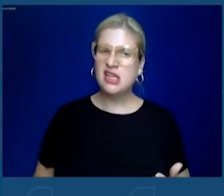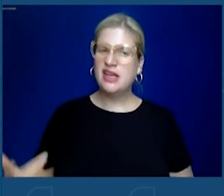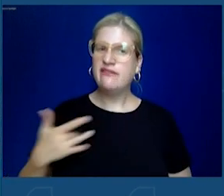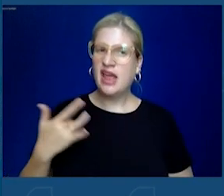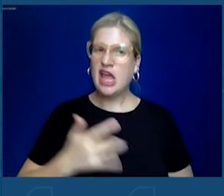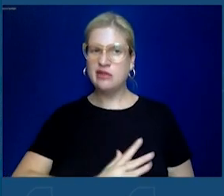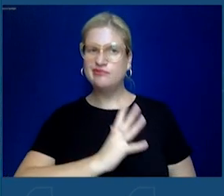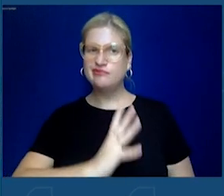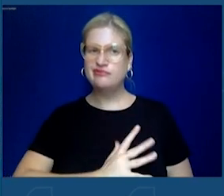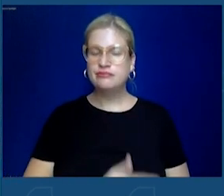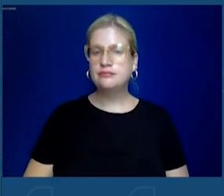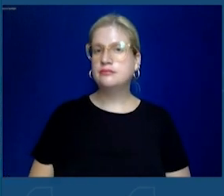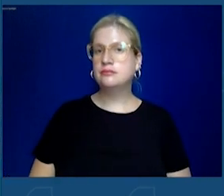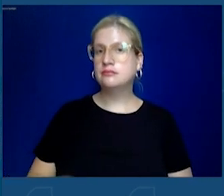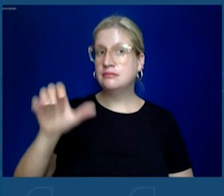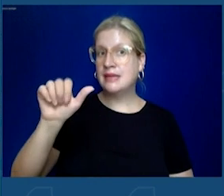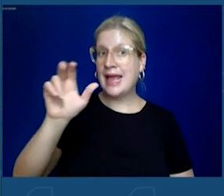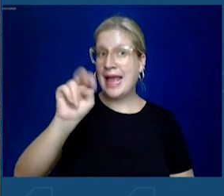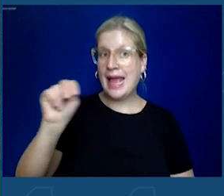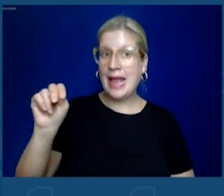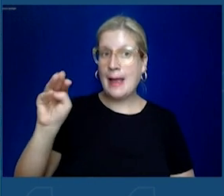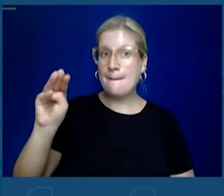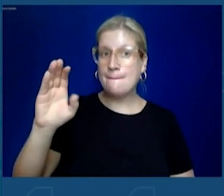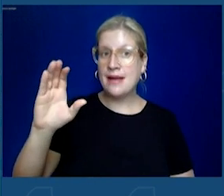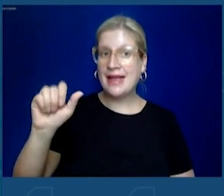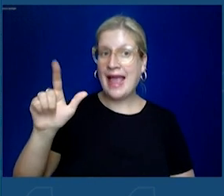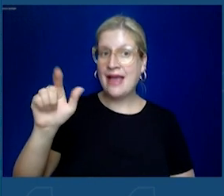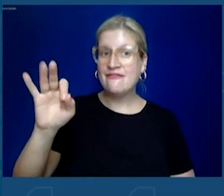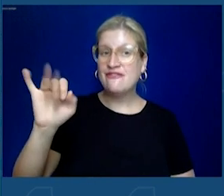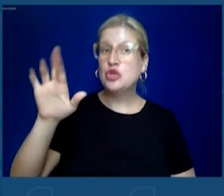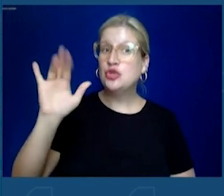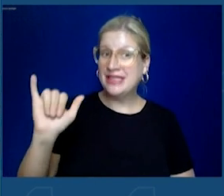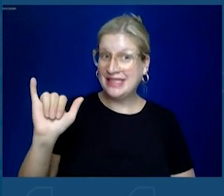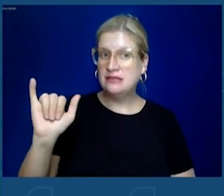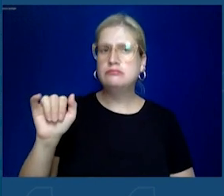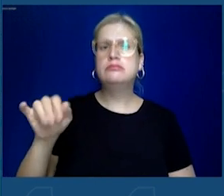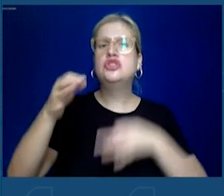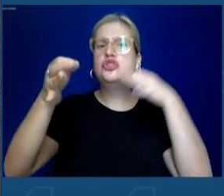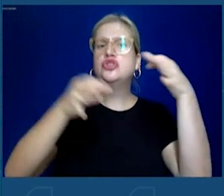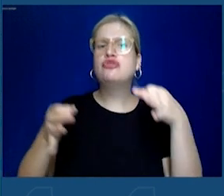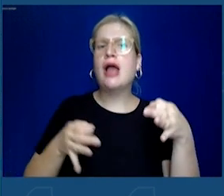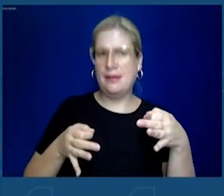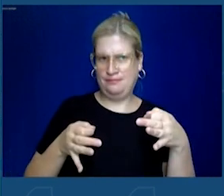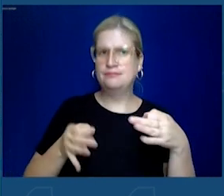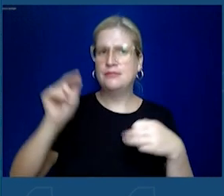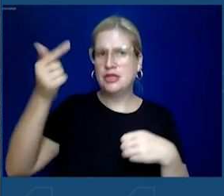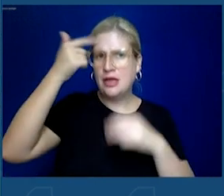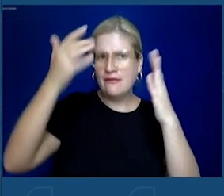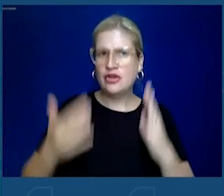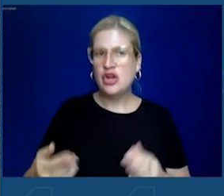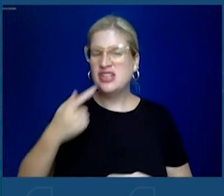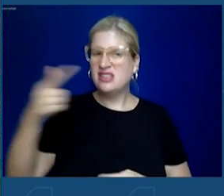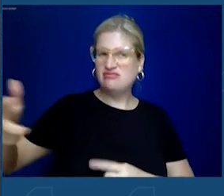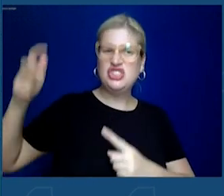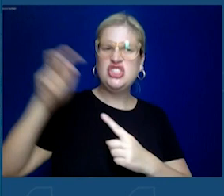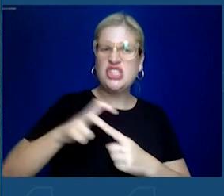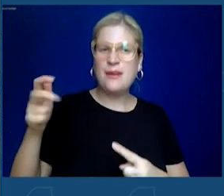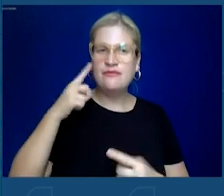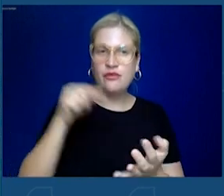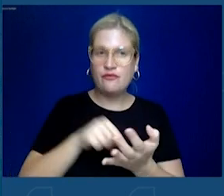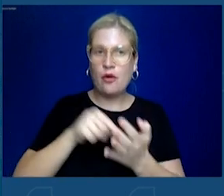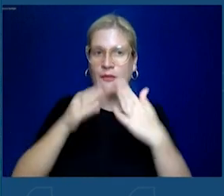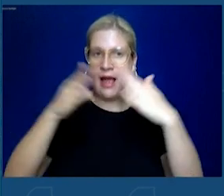McCaffrey described Governor Hochul as a champion for affordable housing, and